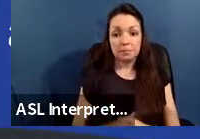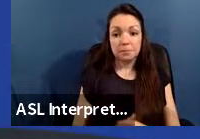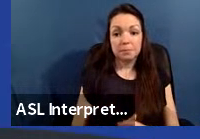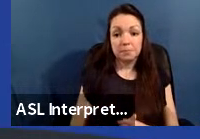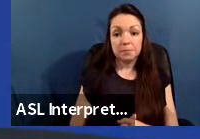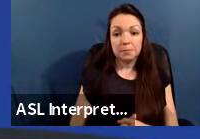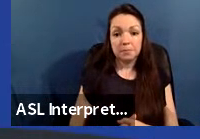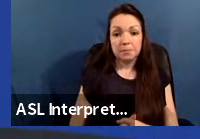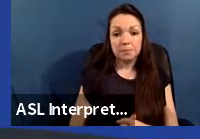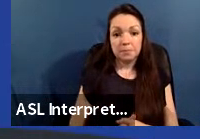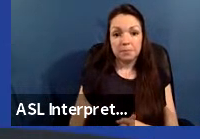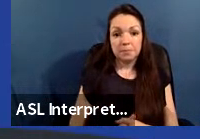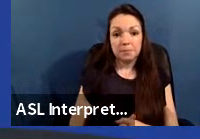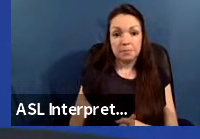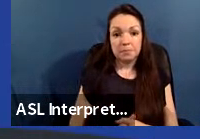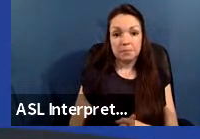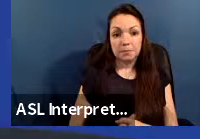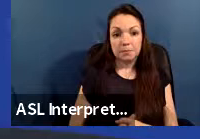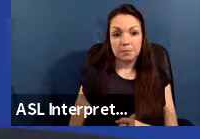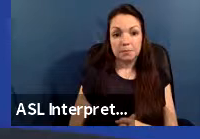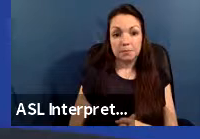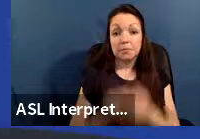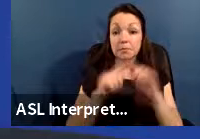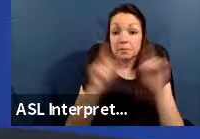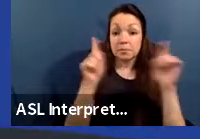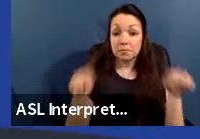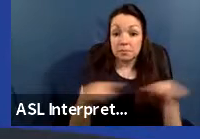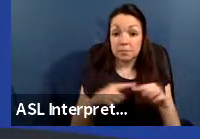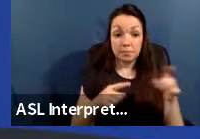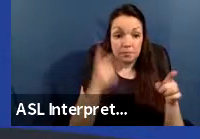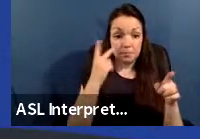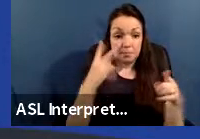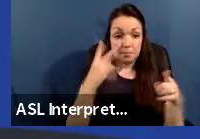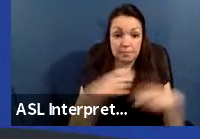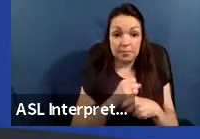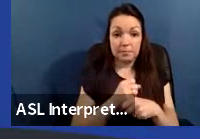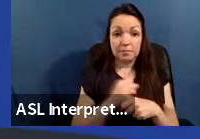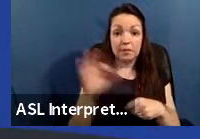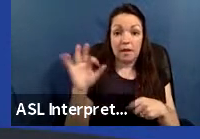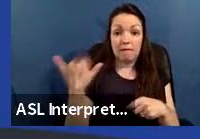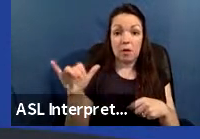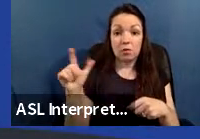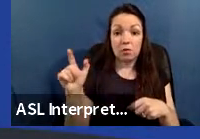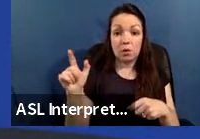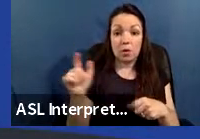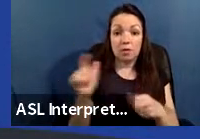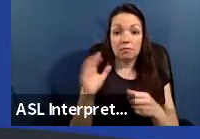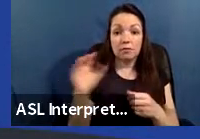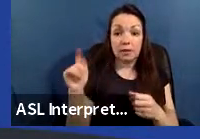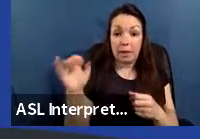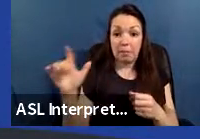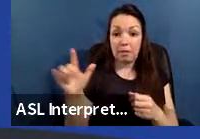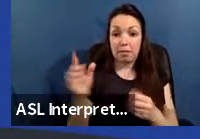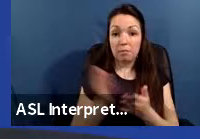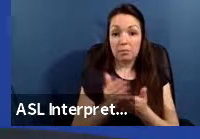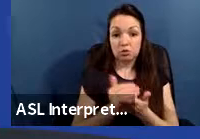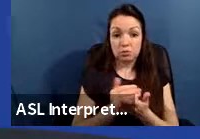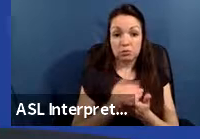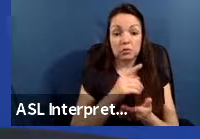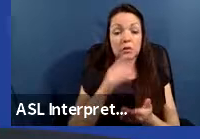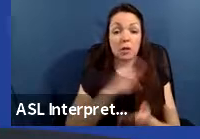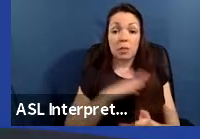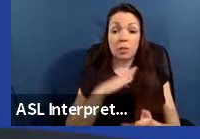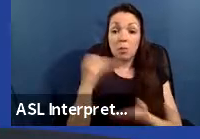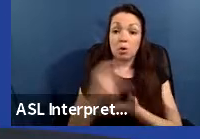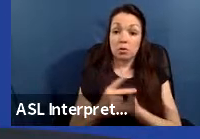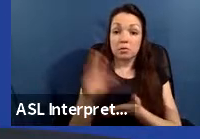On the screen is a summary of the FY21 capital budget. Last year, the board approved the capital plan of